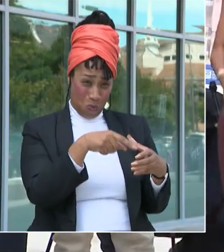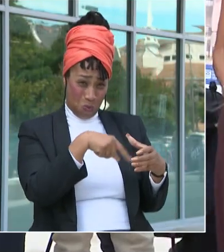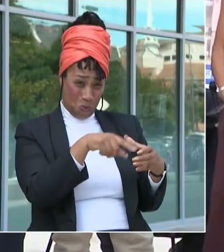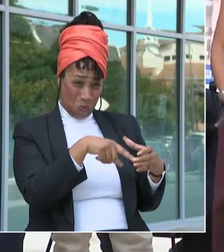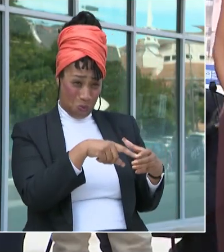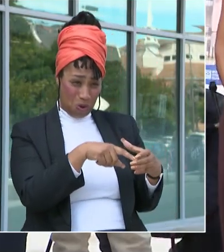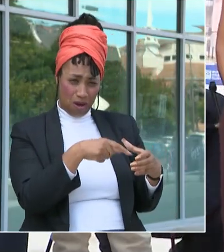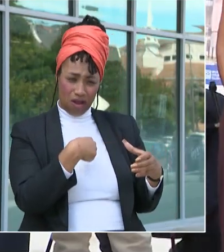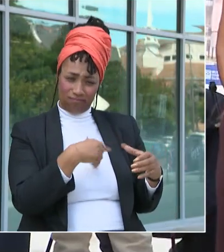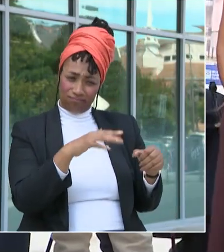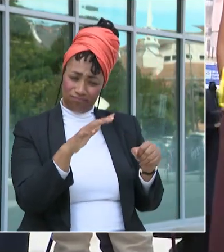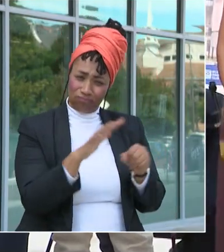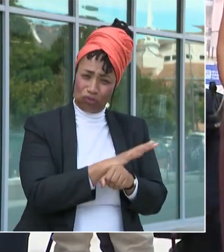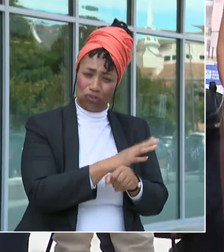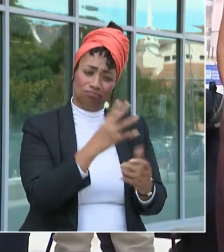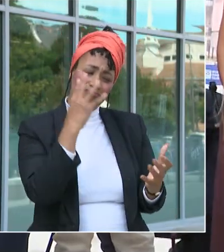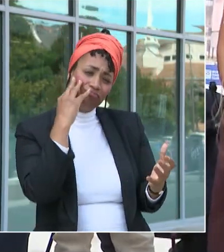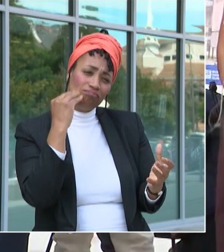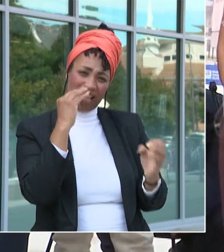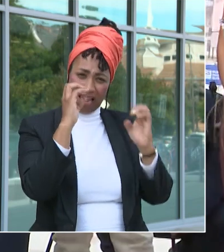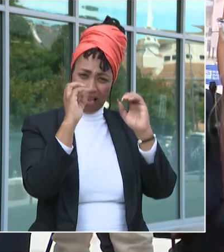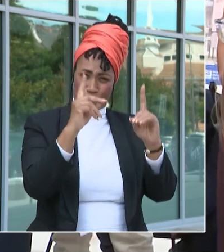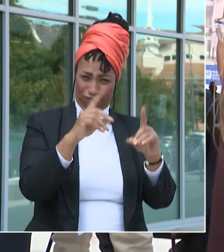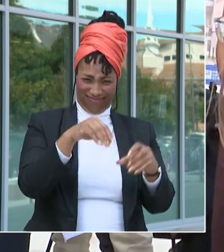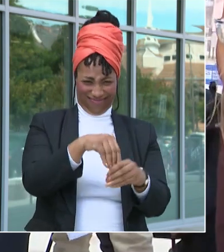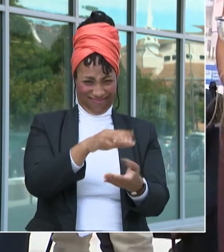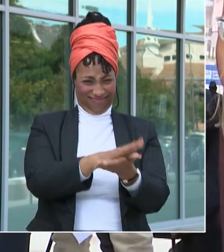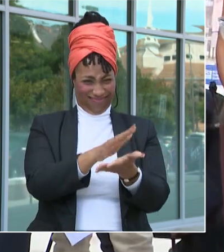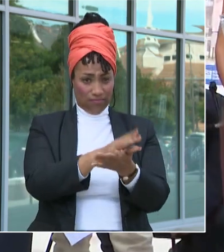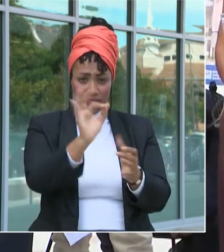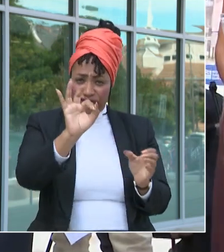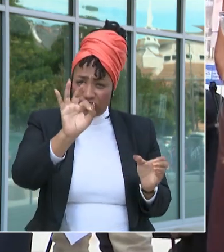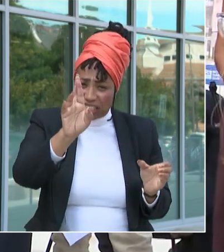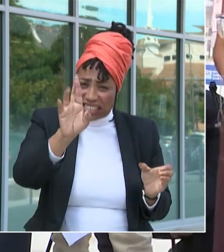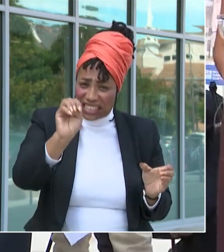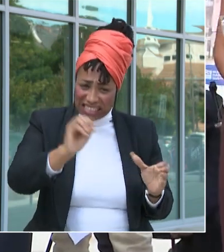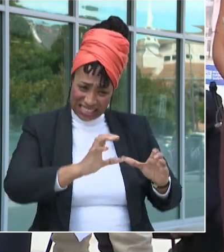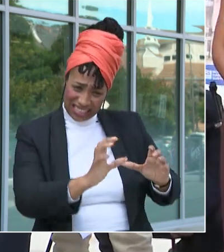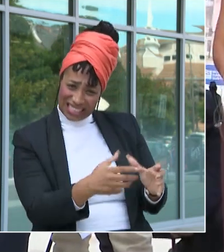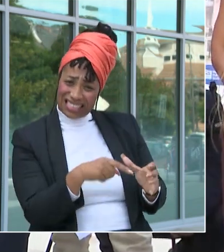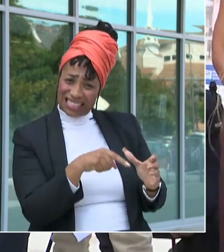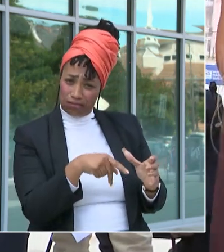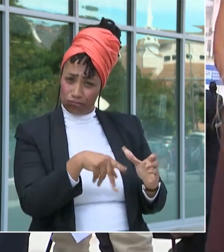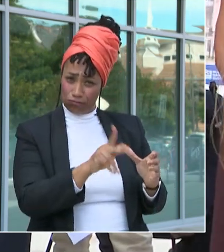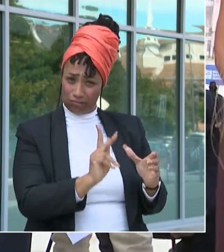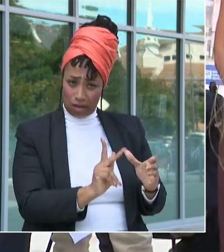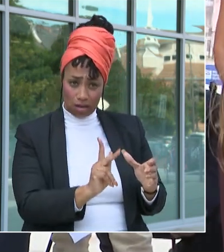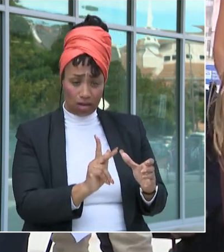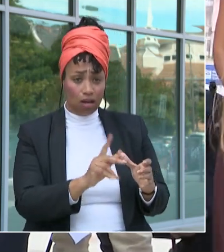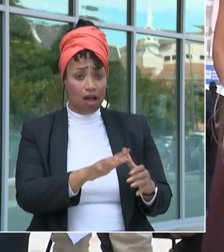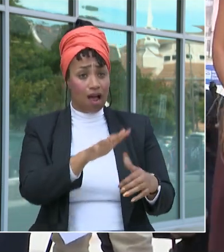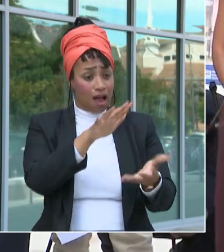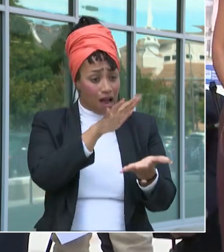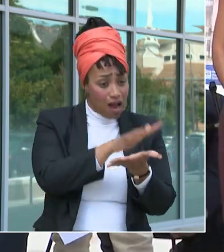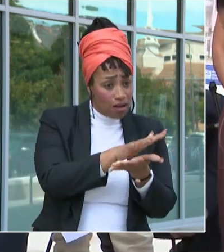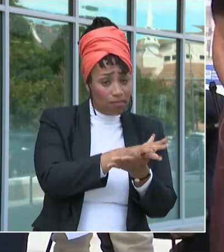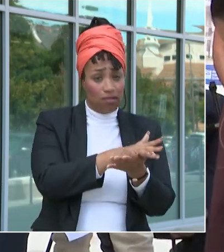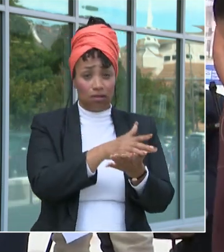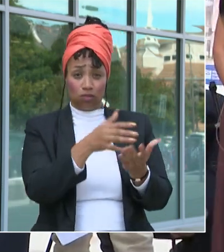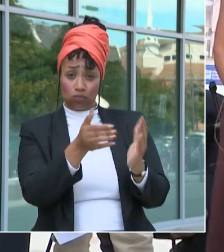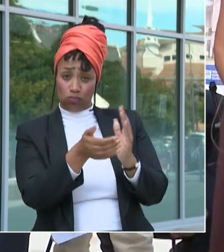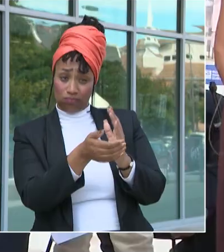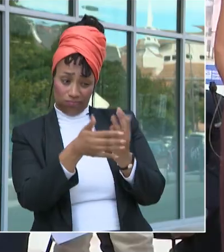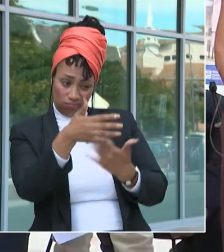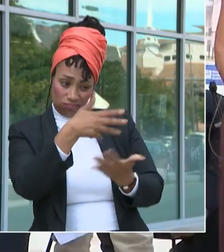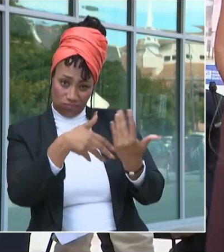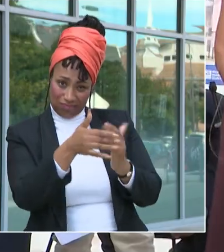cost to families, but we ensure that students develop the social and the academic skills to succeed in kindergarten. We're preparing